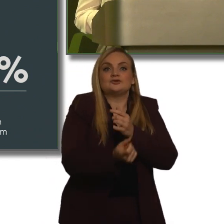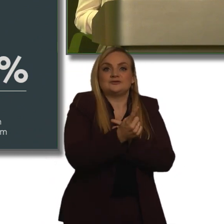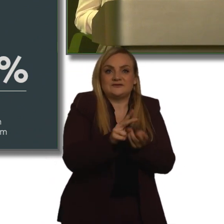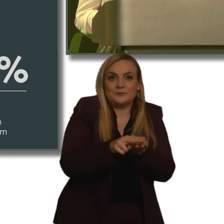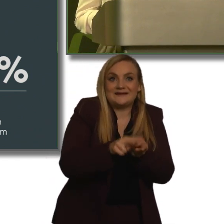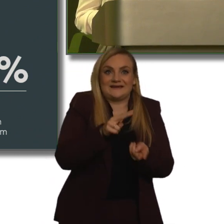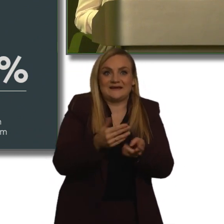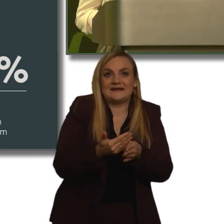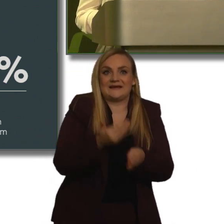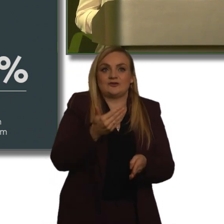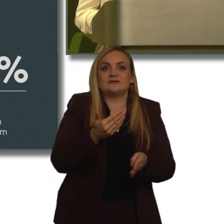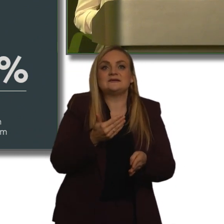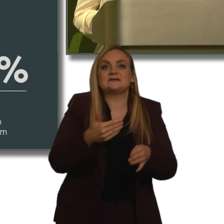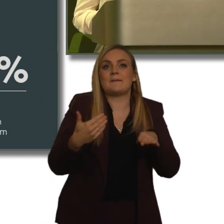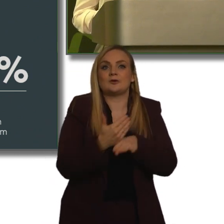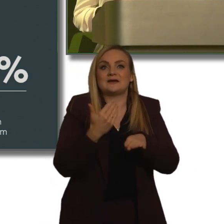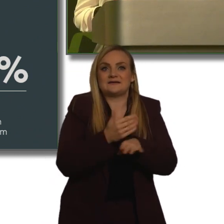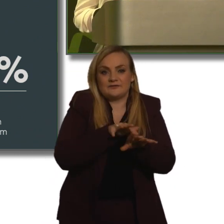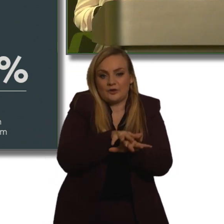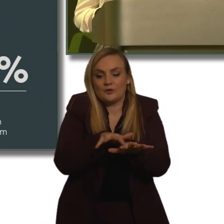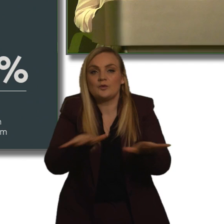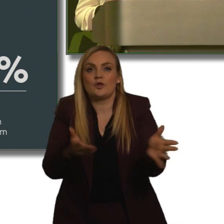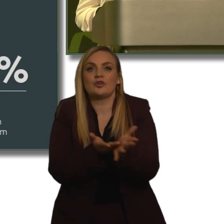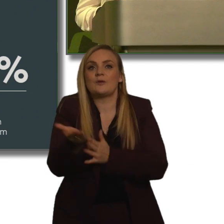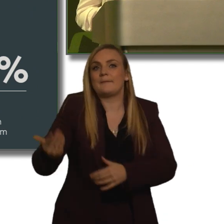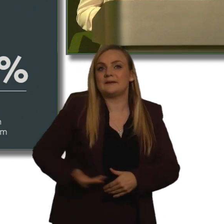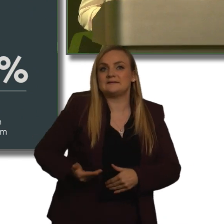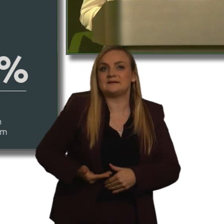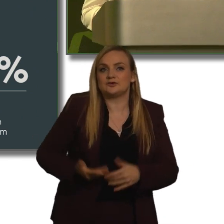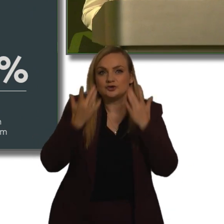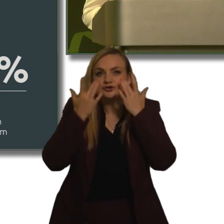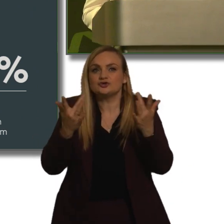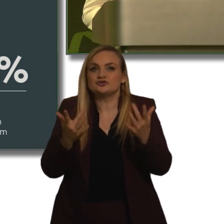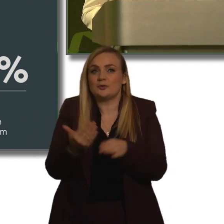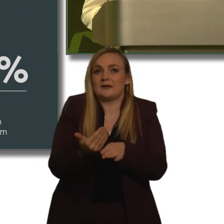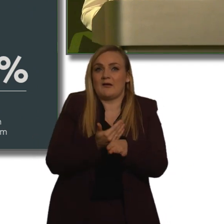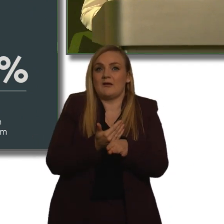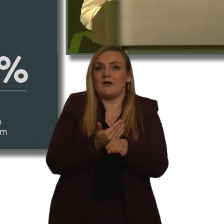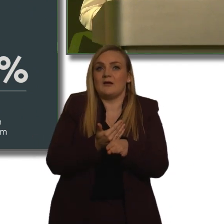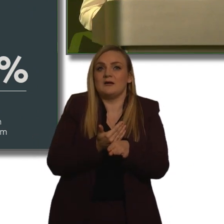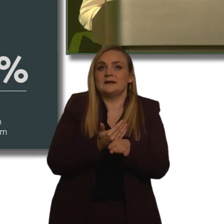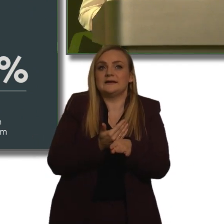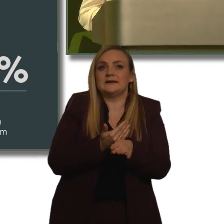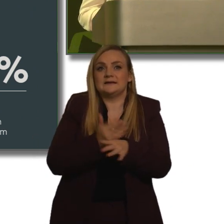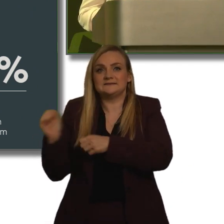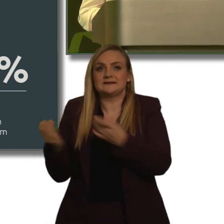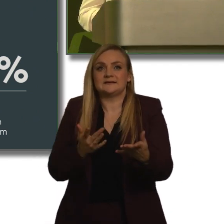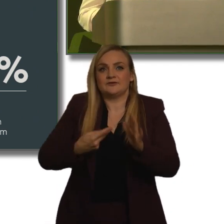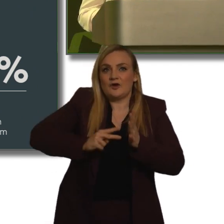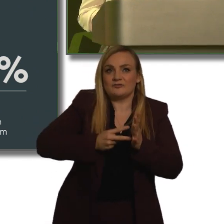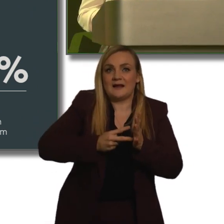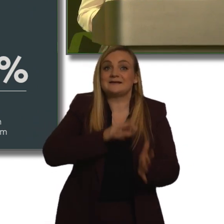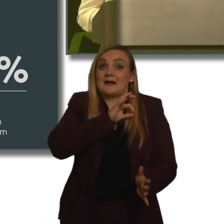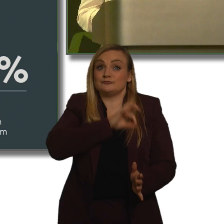increase productivity across our business. Our profit reflects early delivery of these plans, along with cost control across our